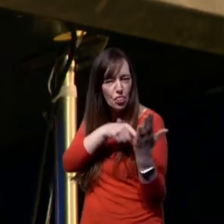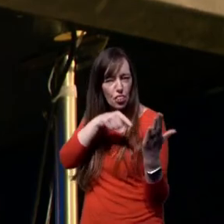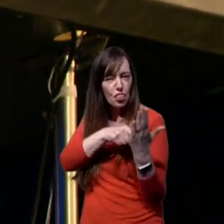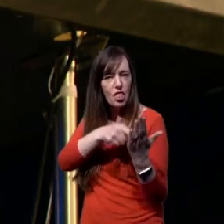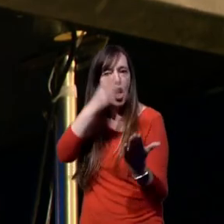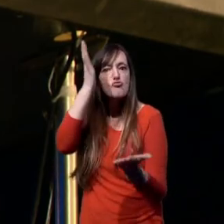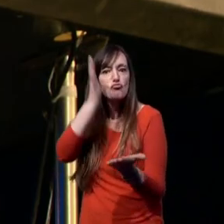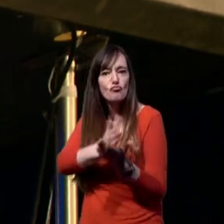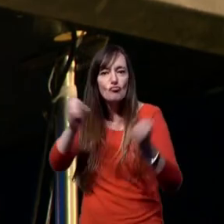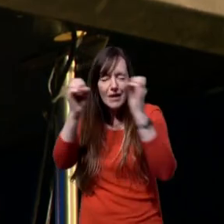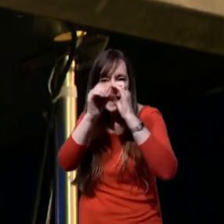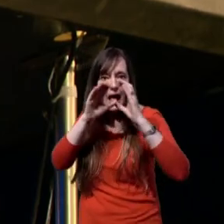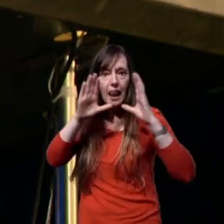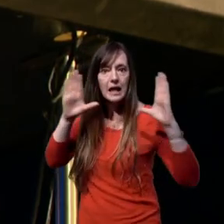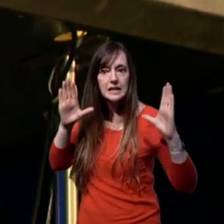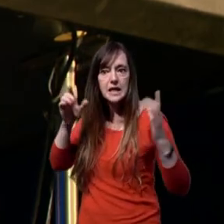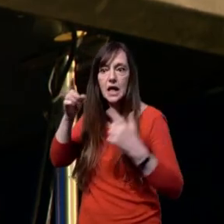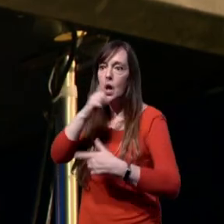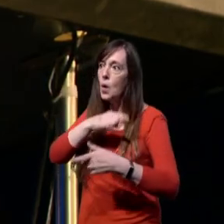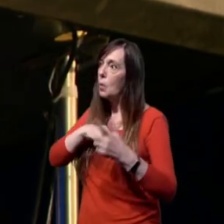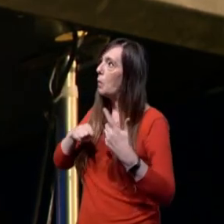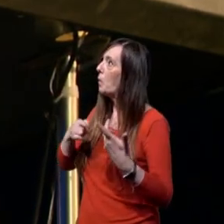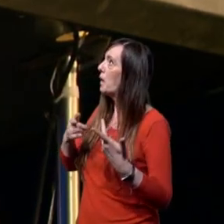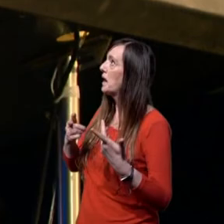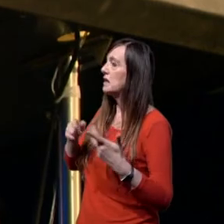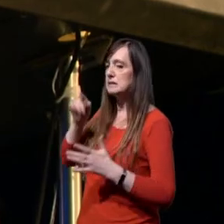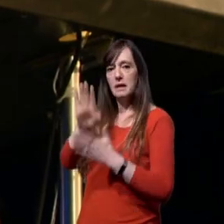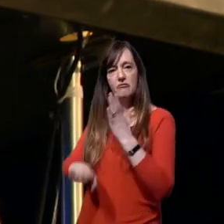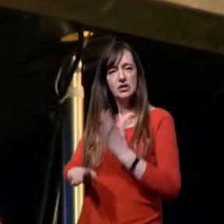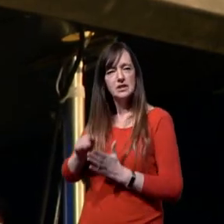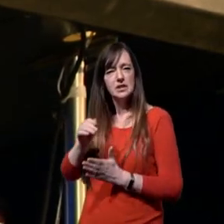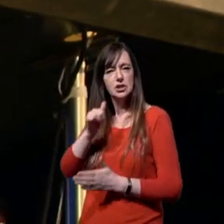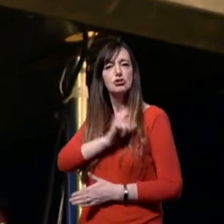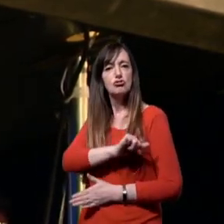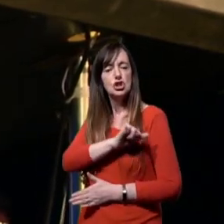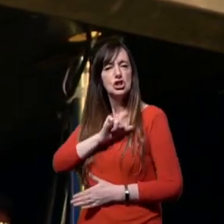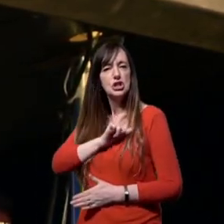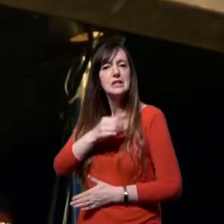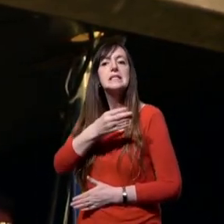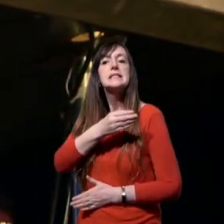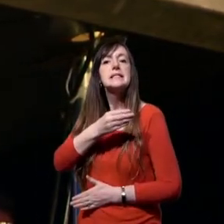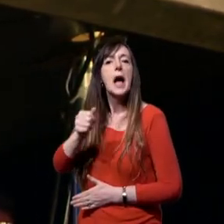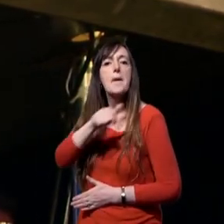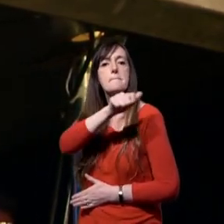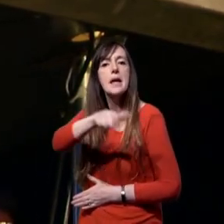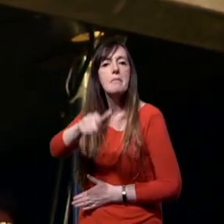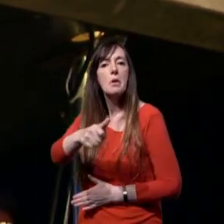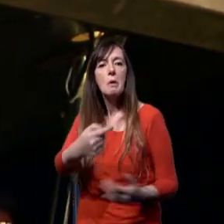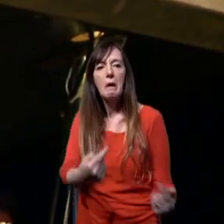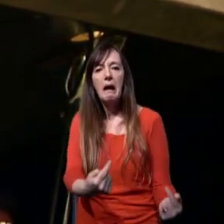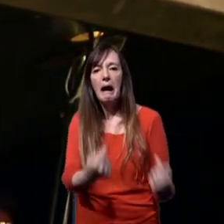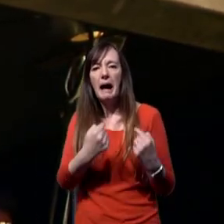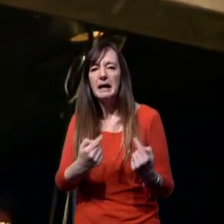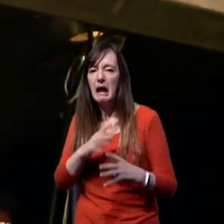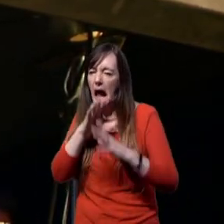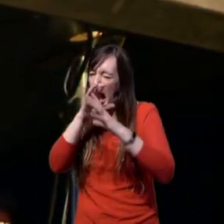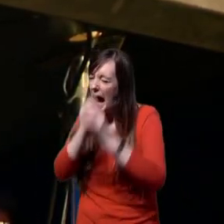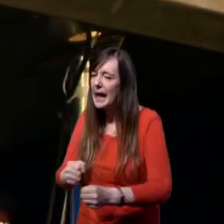reality that we face as believers. And it's this, that some will hate us because of